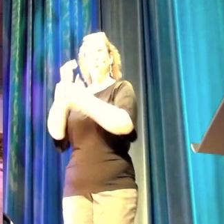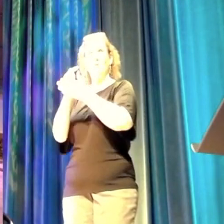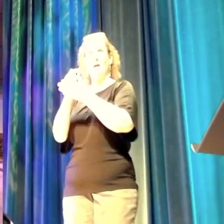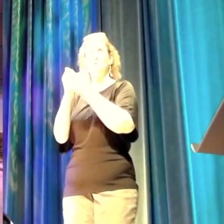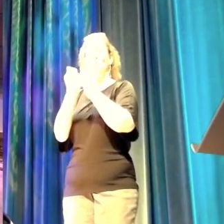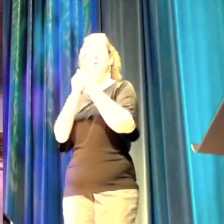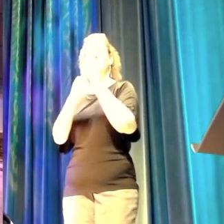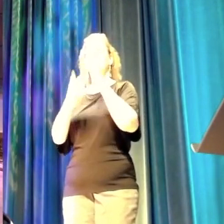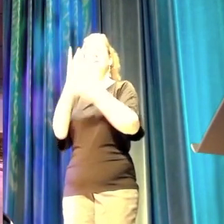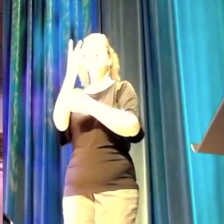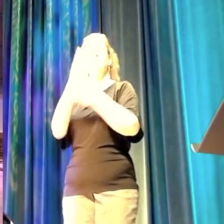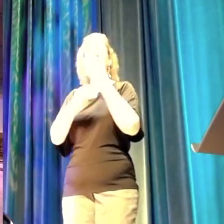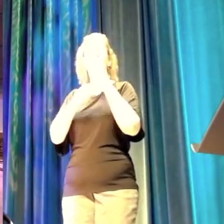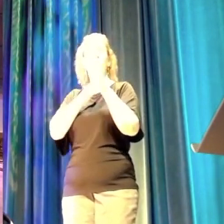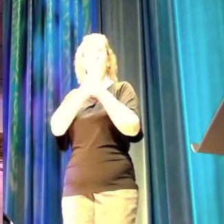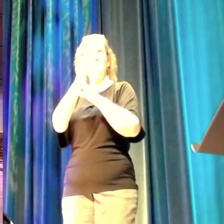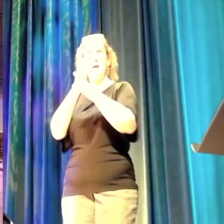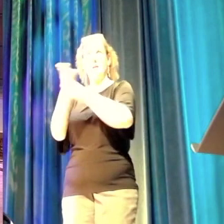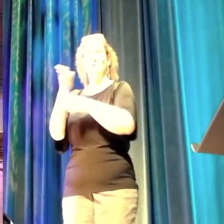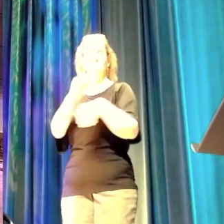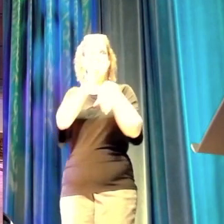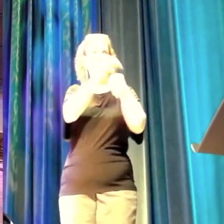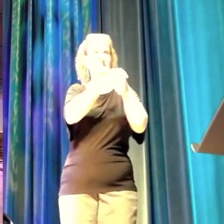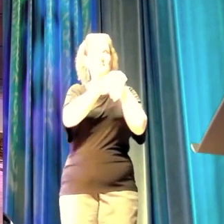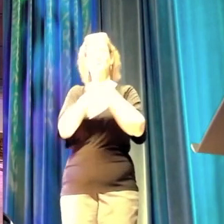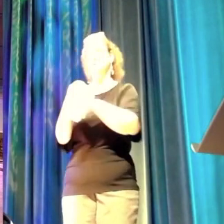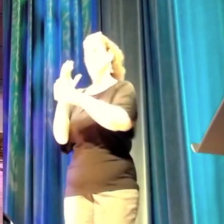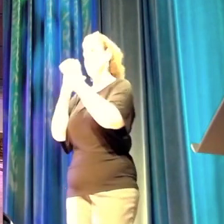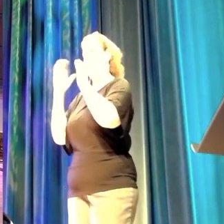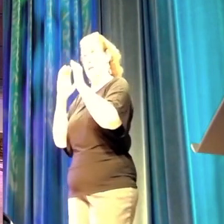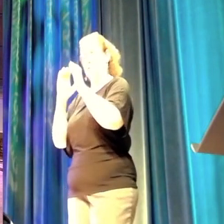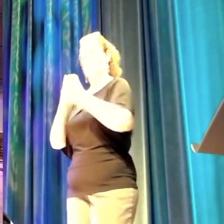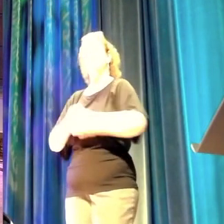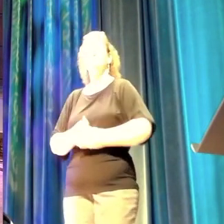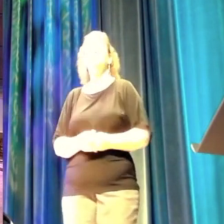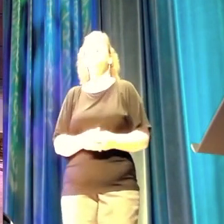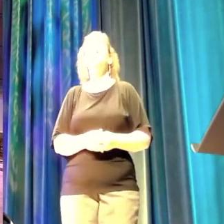with a double major in English and communication.